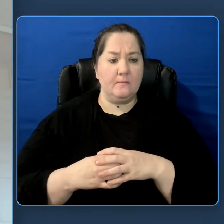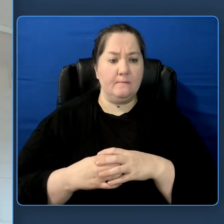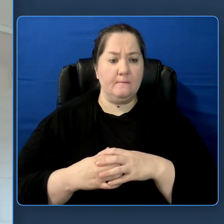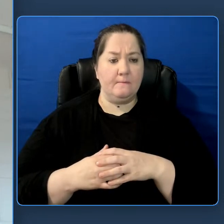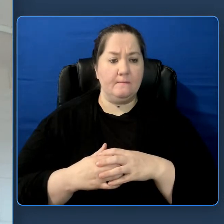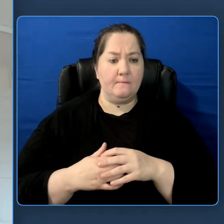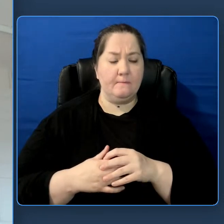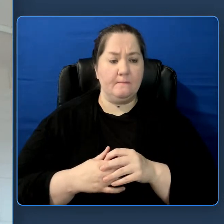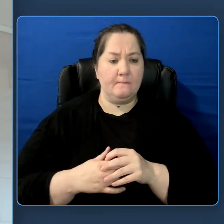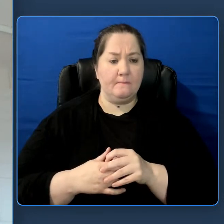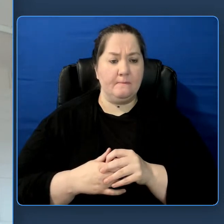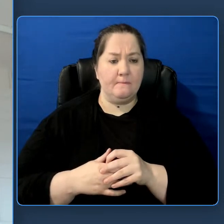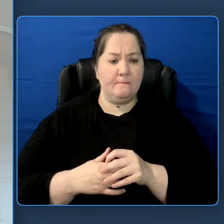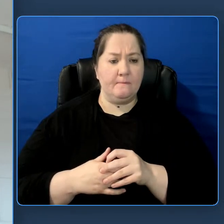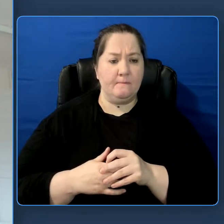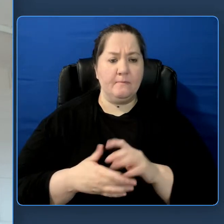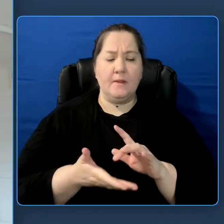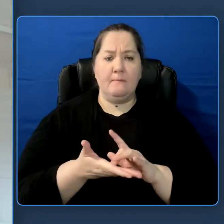for